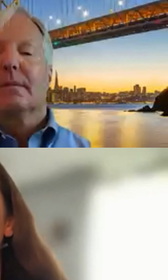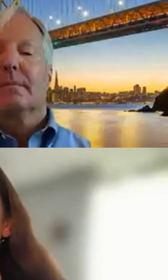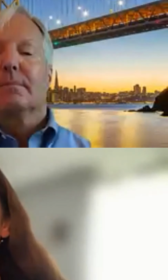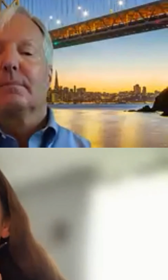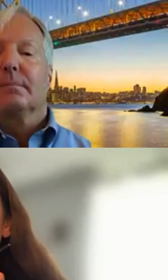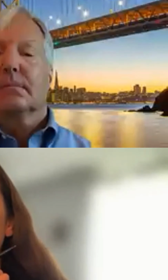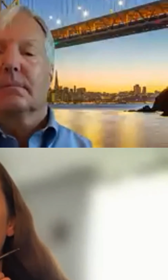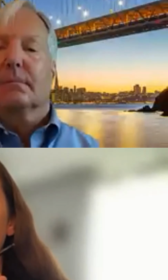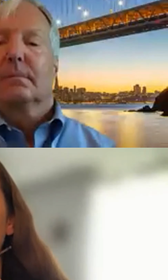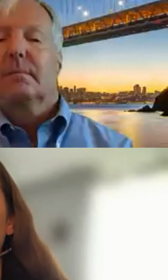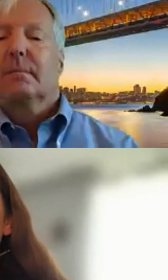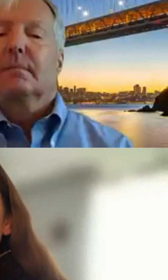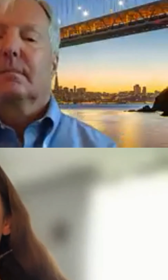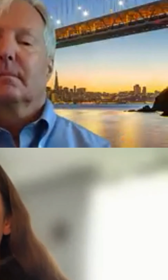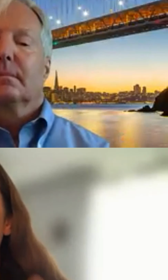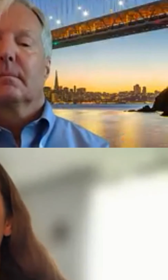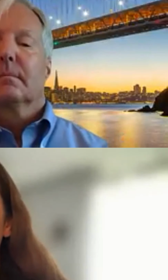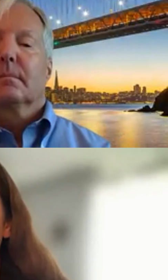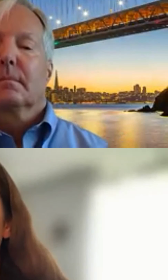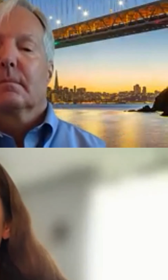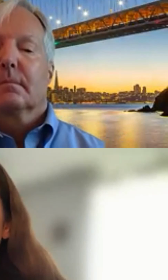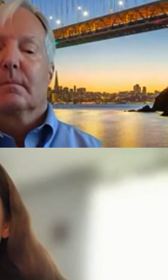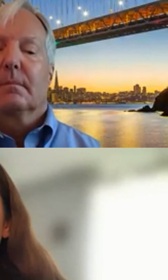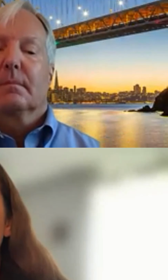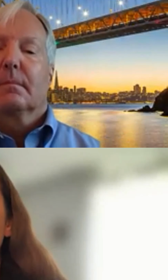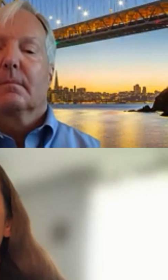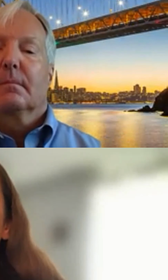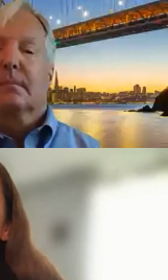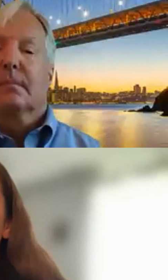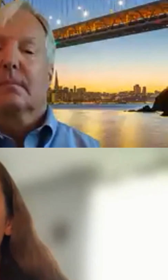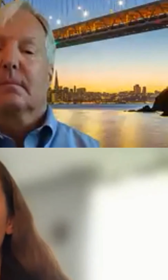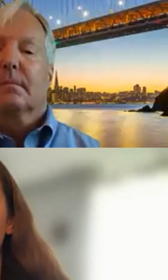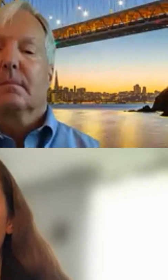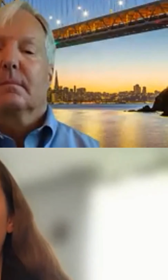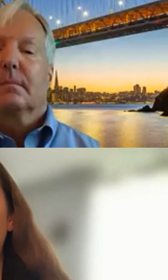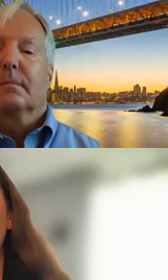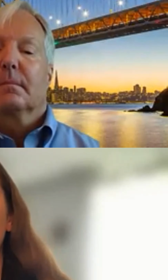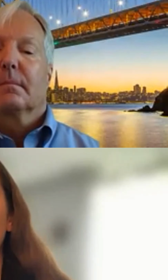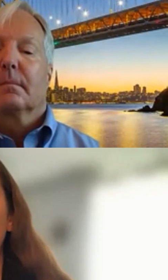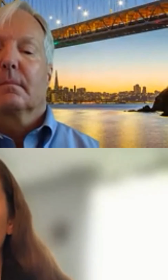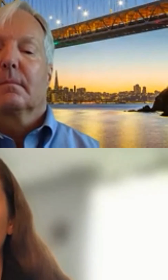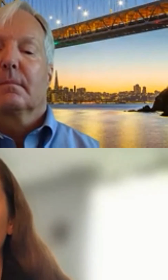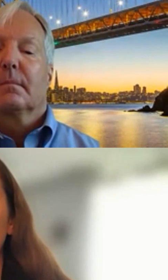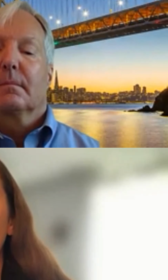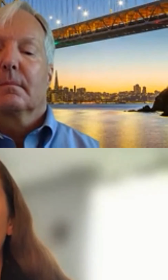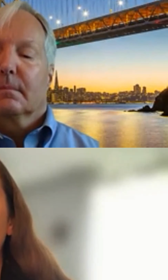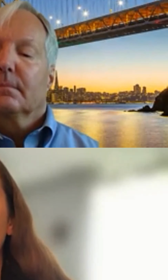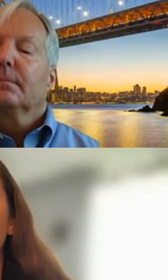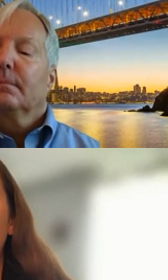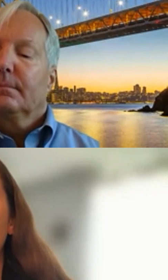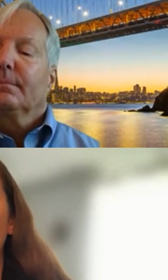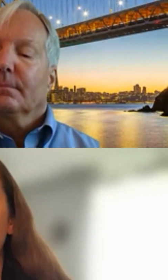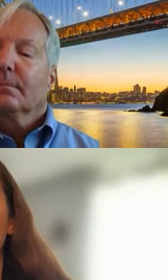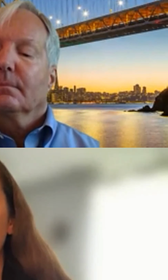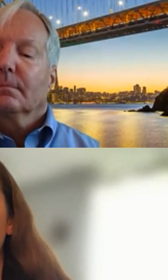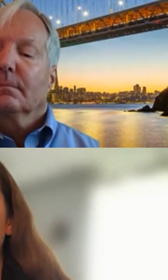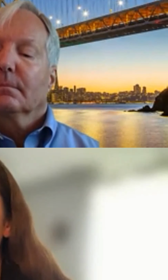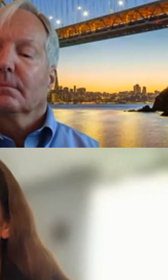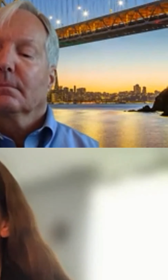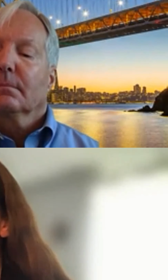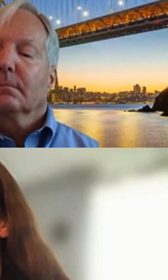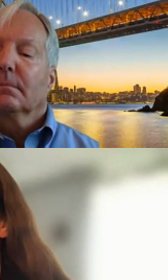So I think really just having the confidence to have these conversations and to open it up to say, how can we partner? And, I talked